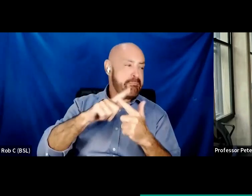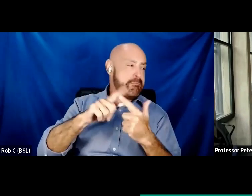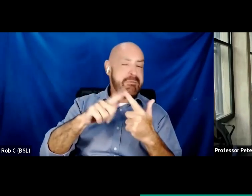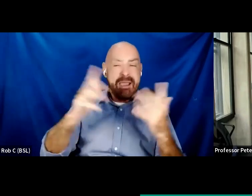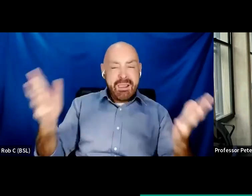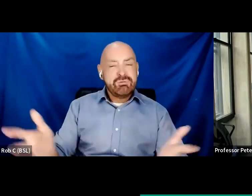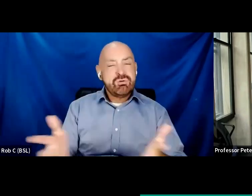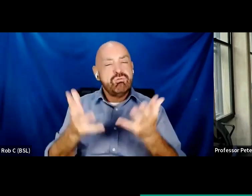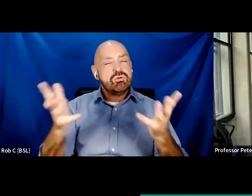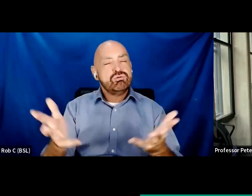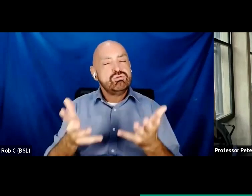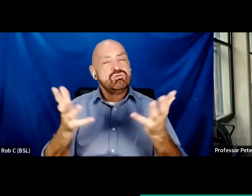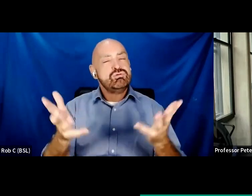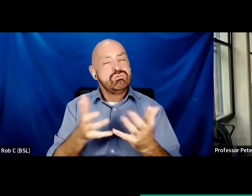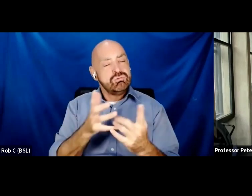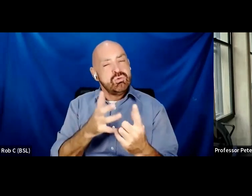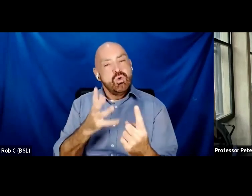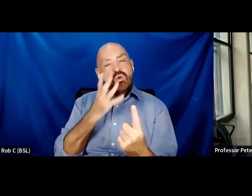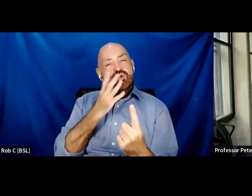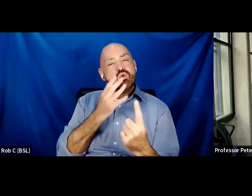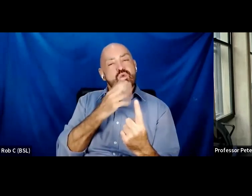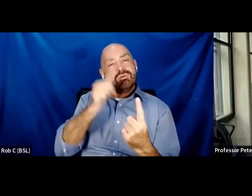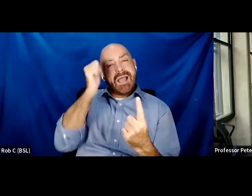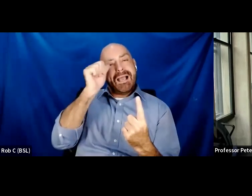encouraging its application in the real world.